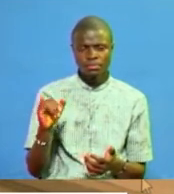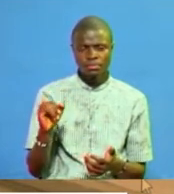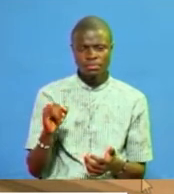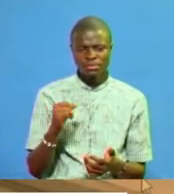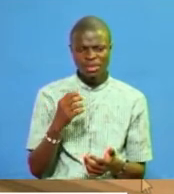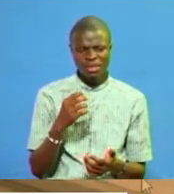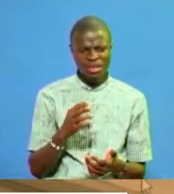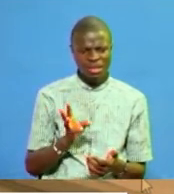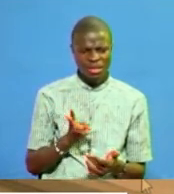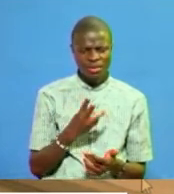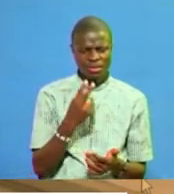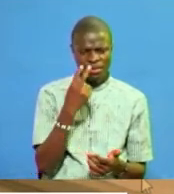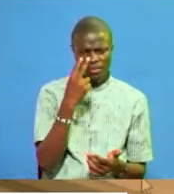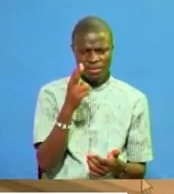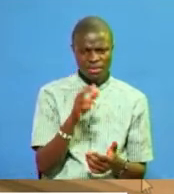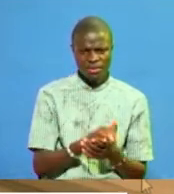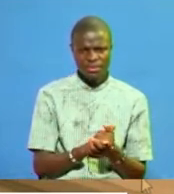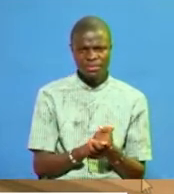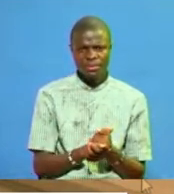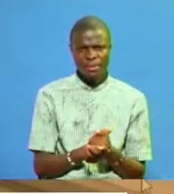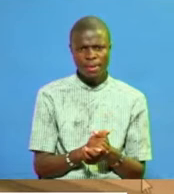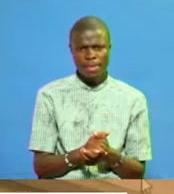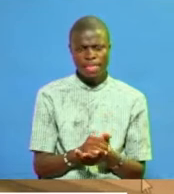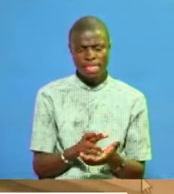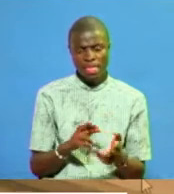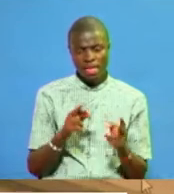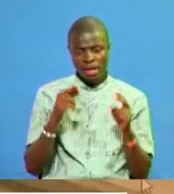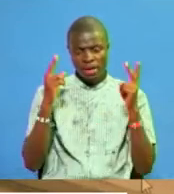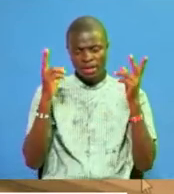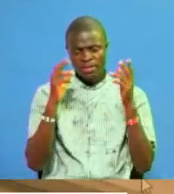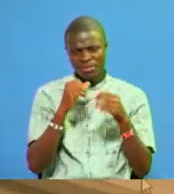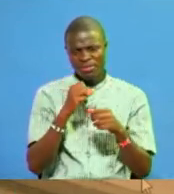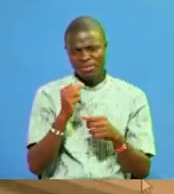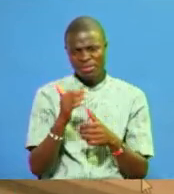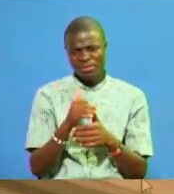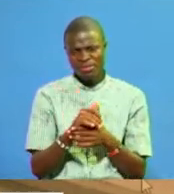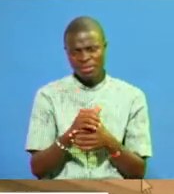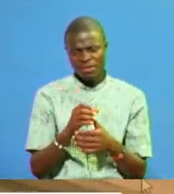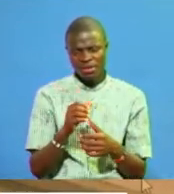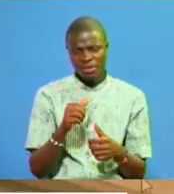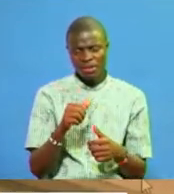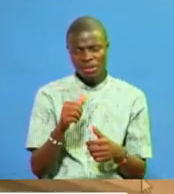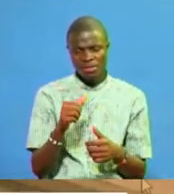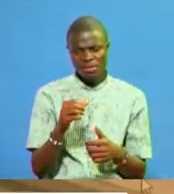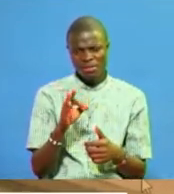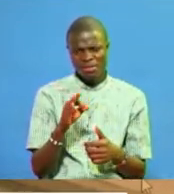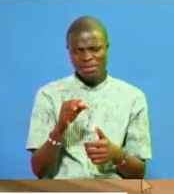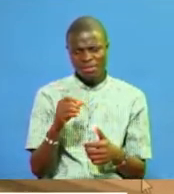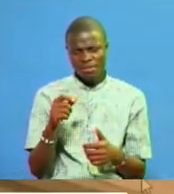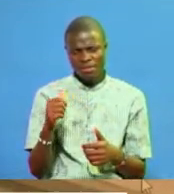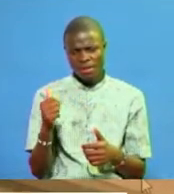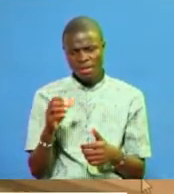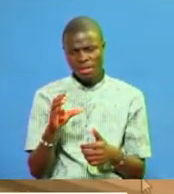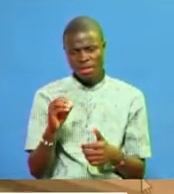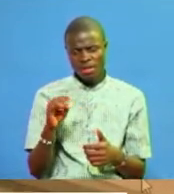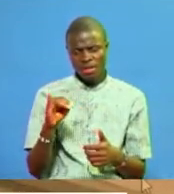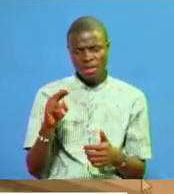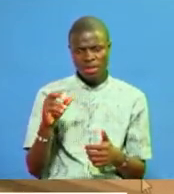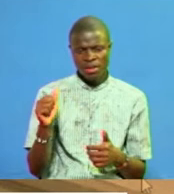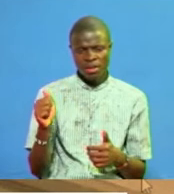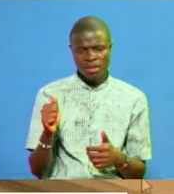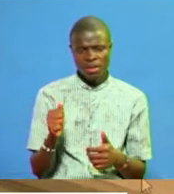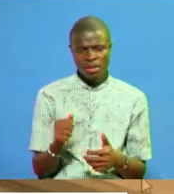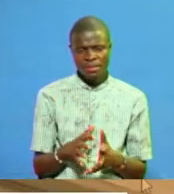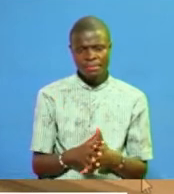saw the rise of Ethereum, Binance coin, and many other coins. And most of these coins tend to